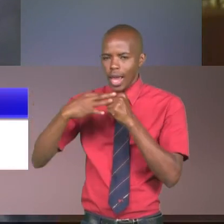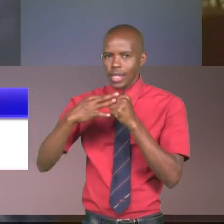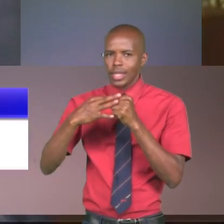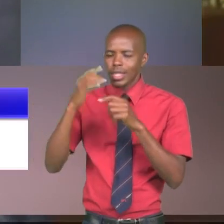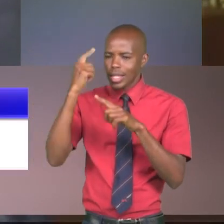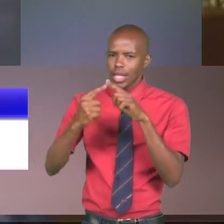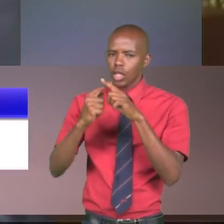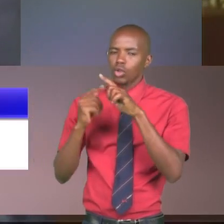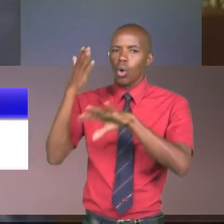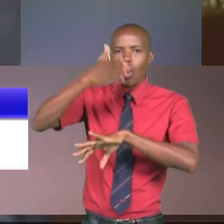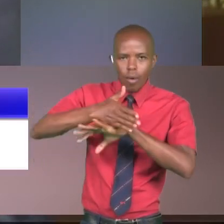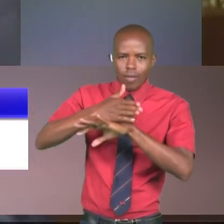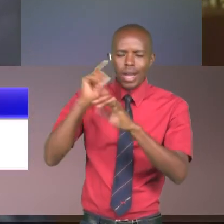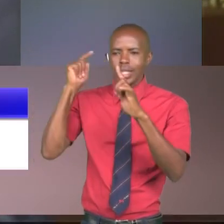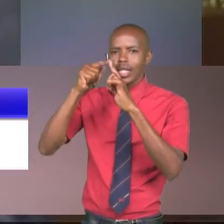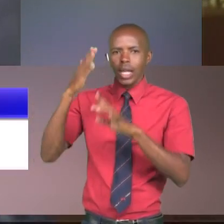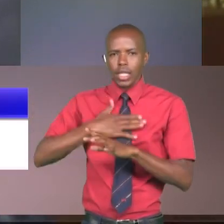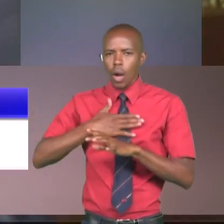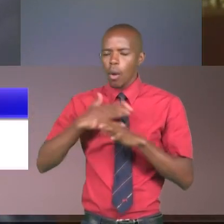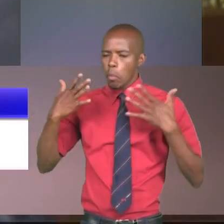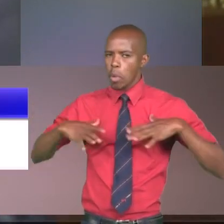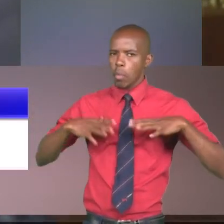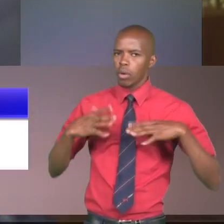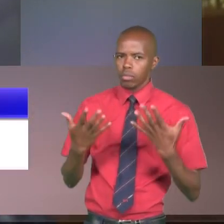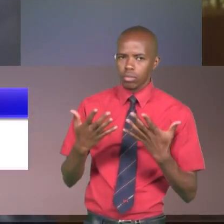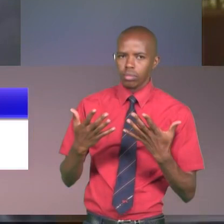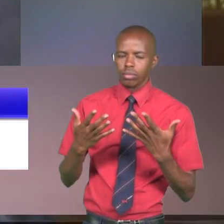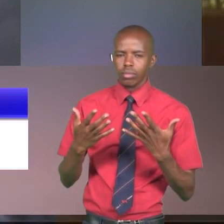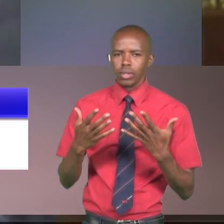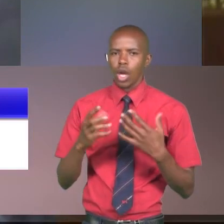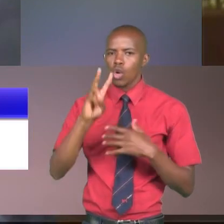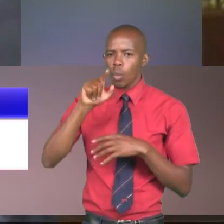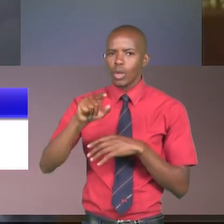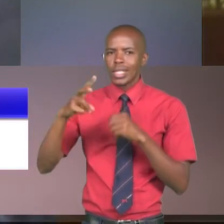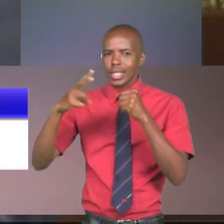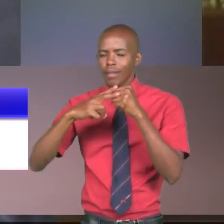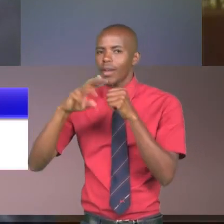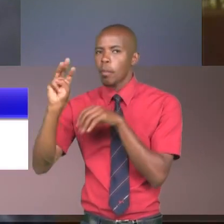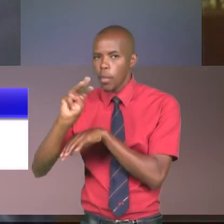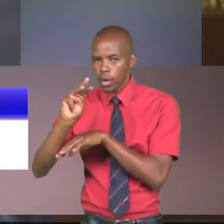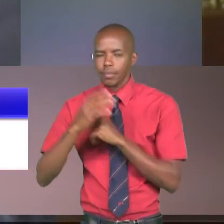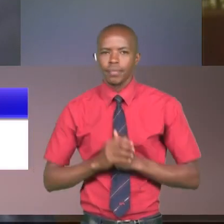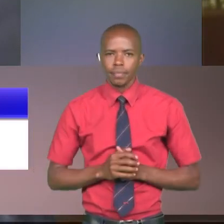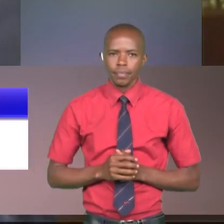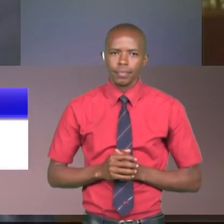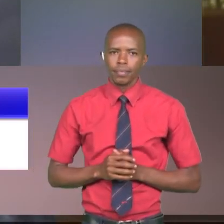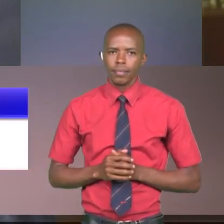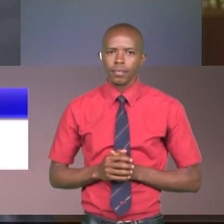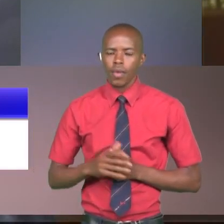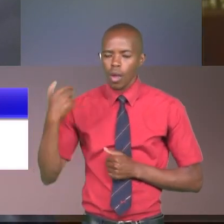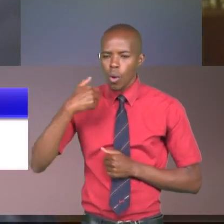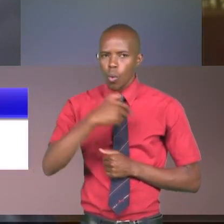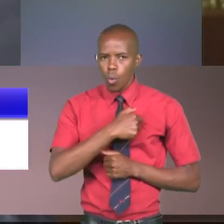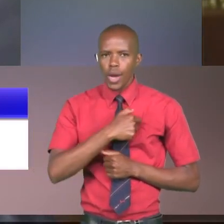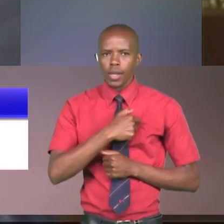and above, our target population of that is 2.7 million. So we are